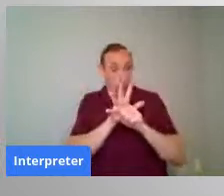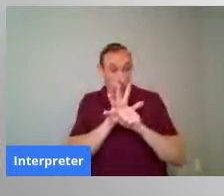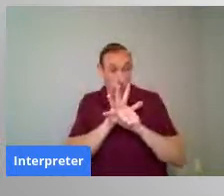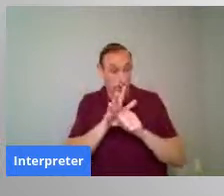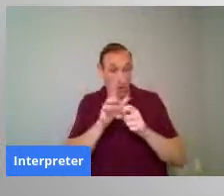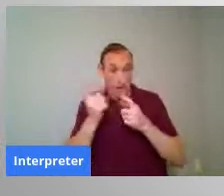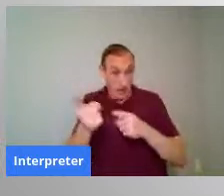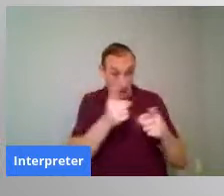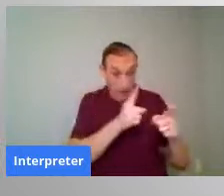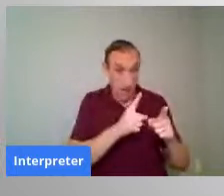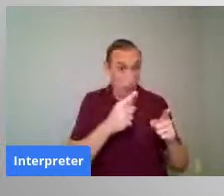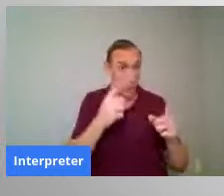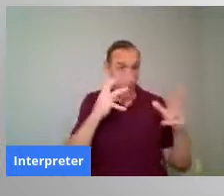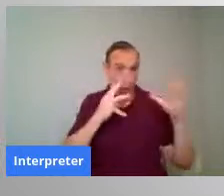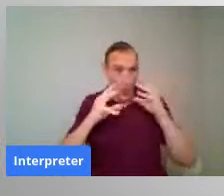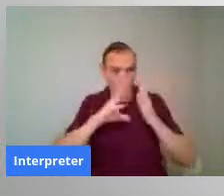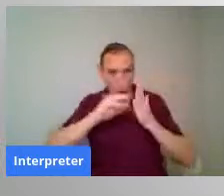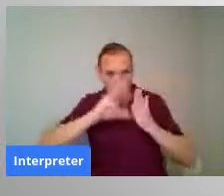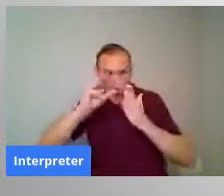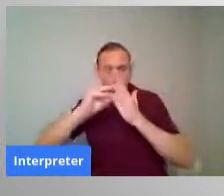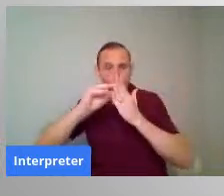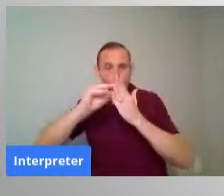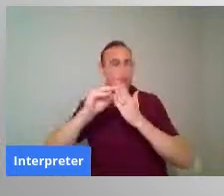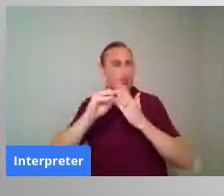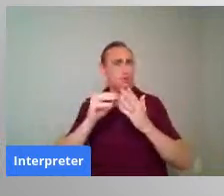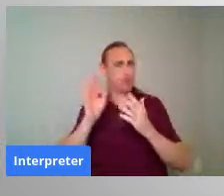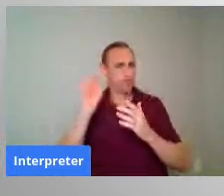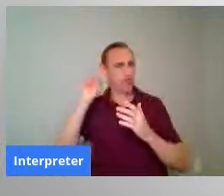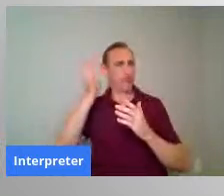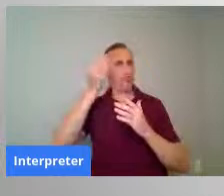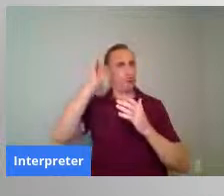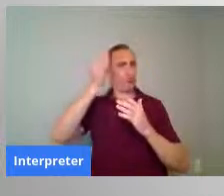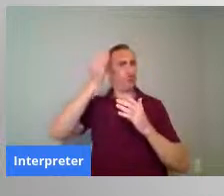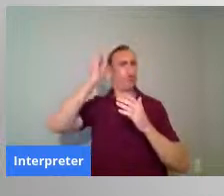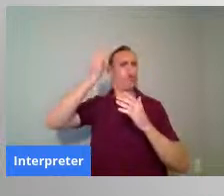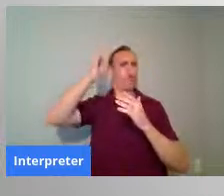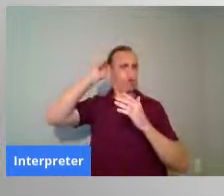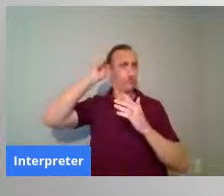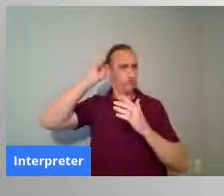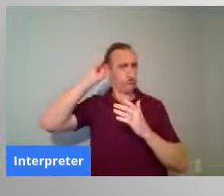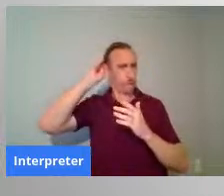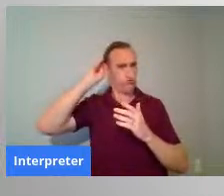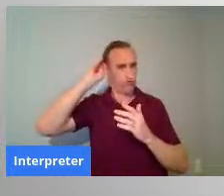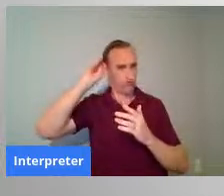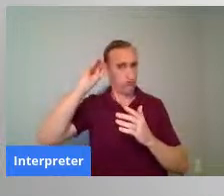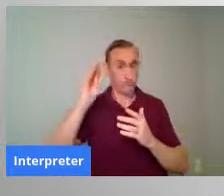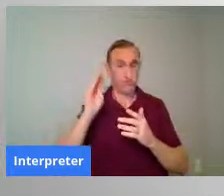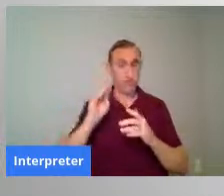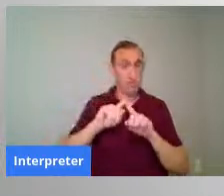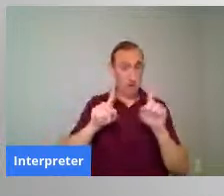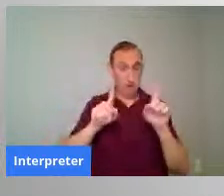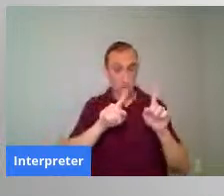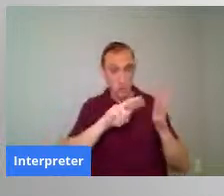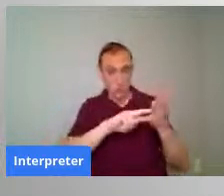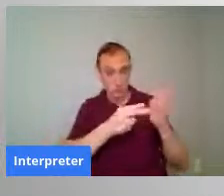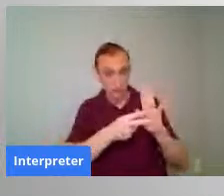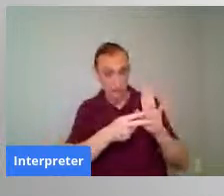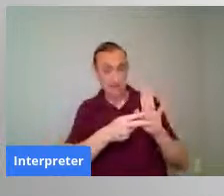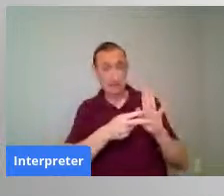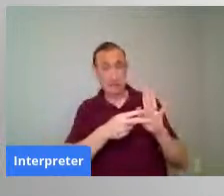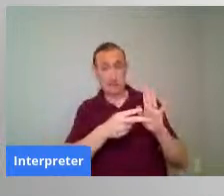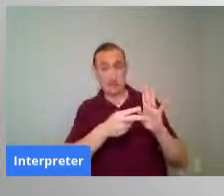Dr. Yeager, in terms of contingency plans for anything specific, or are you thinking more in